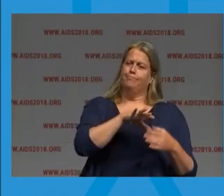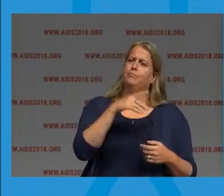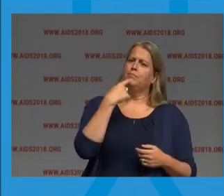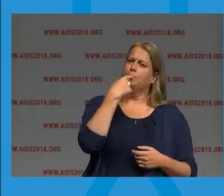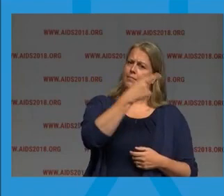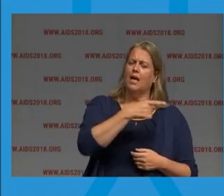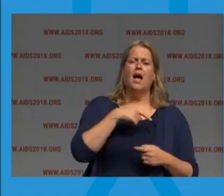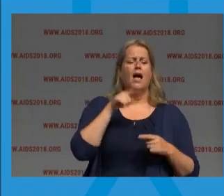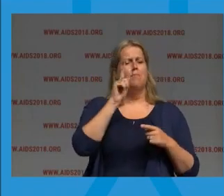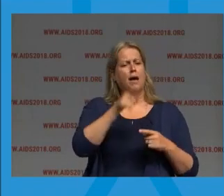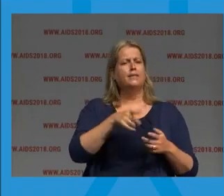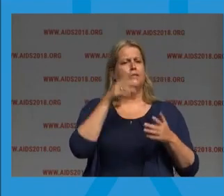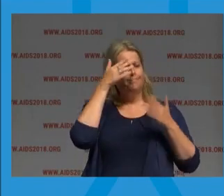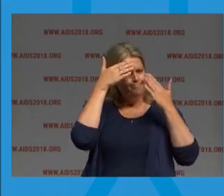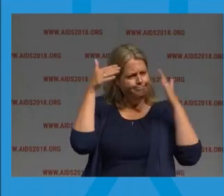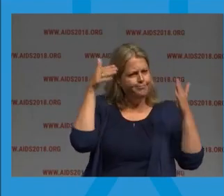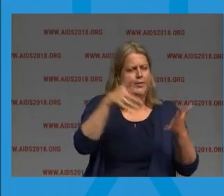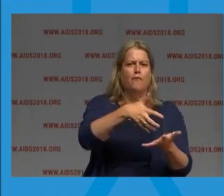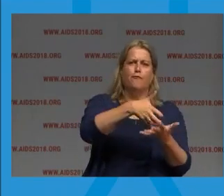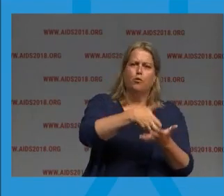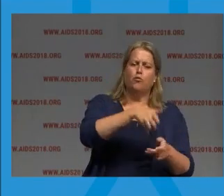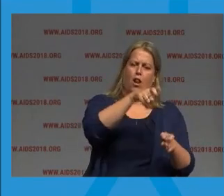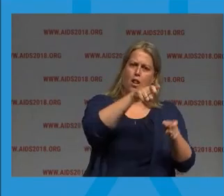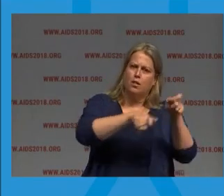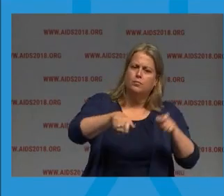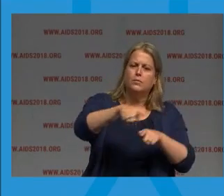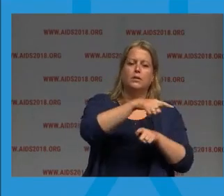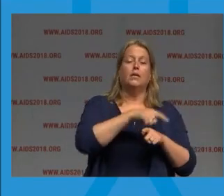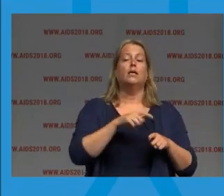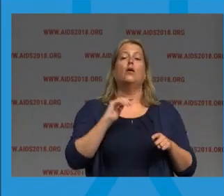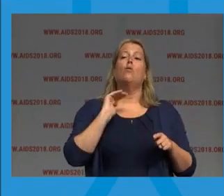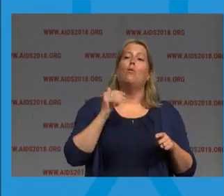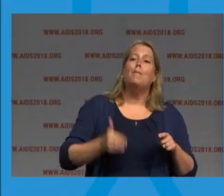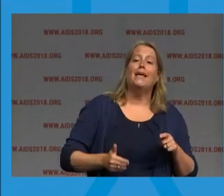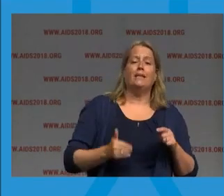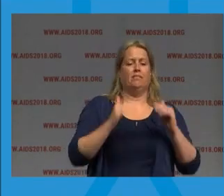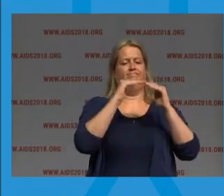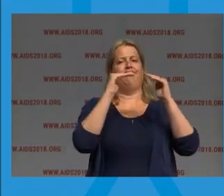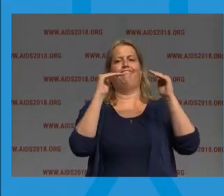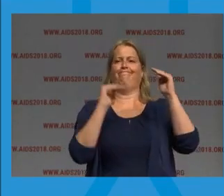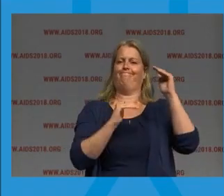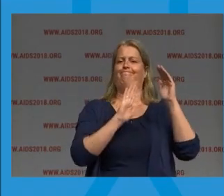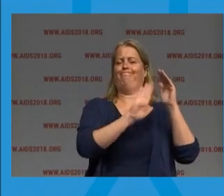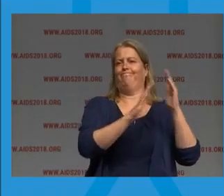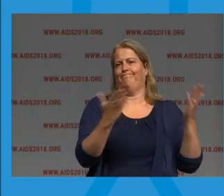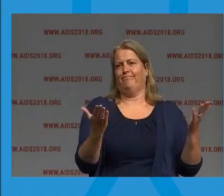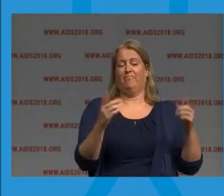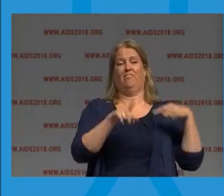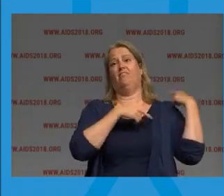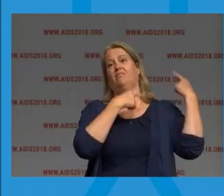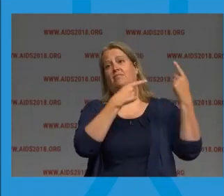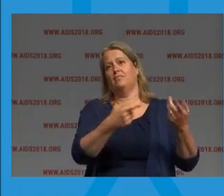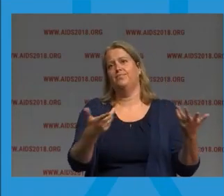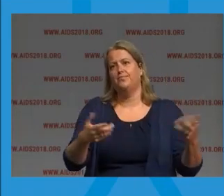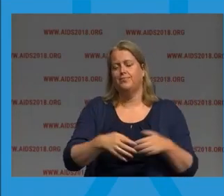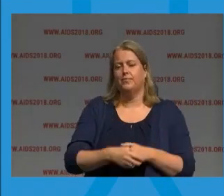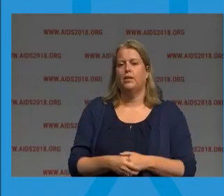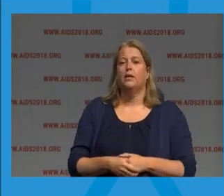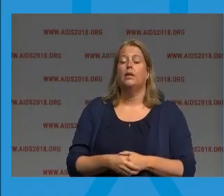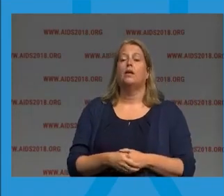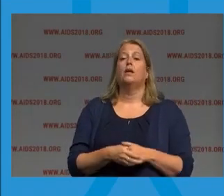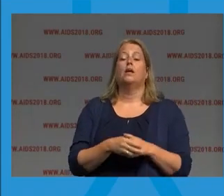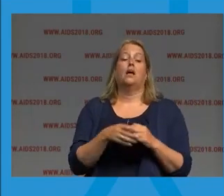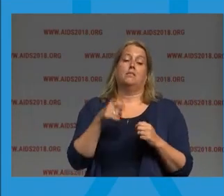the vulnerable, the situation of women, second-class citizens around the world for way too long.